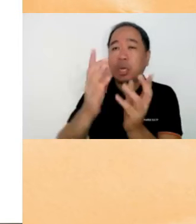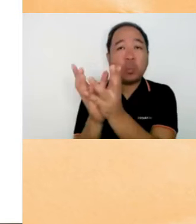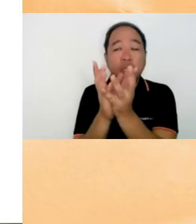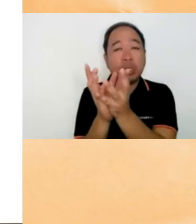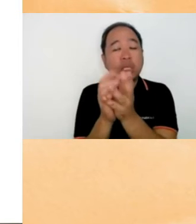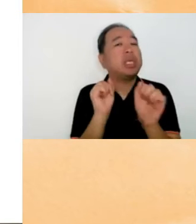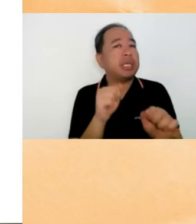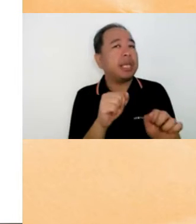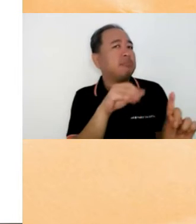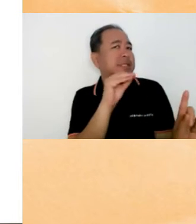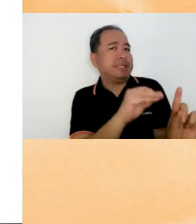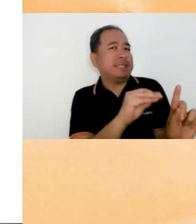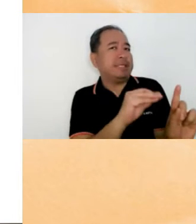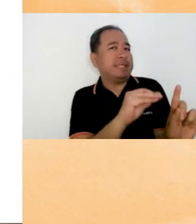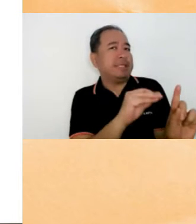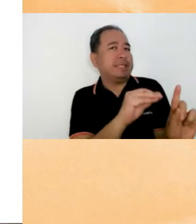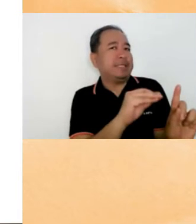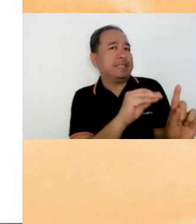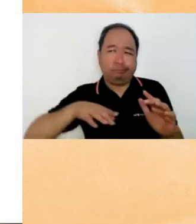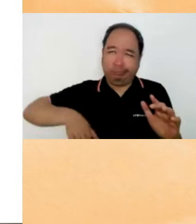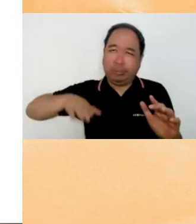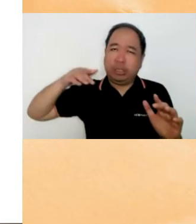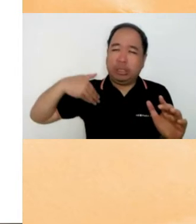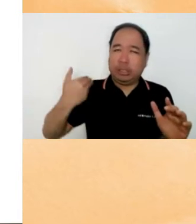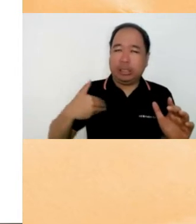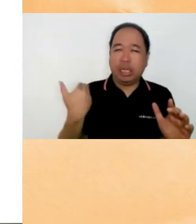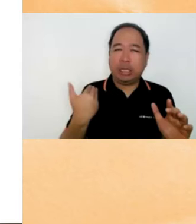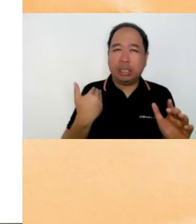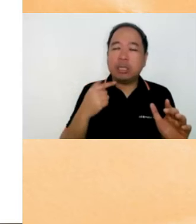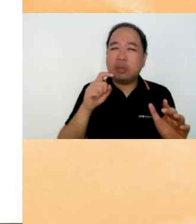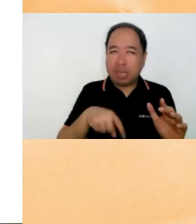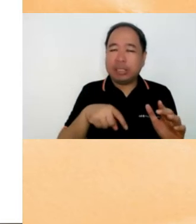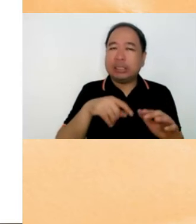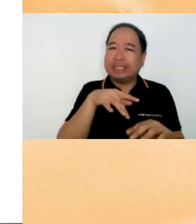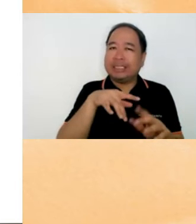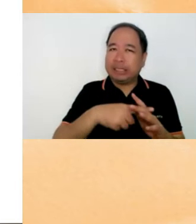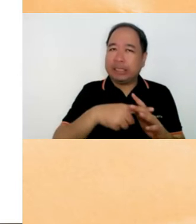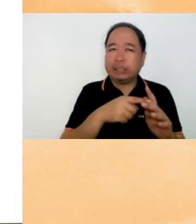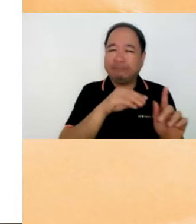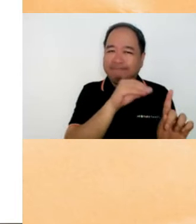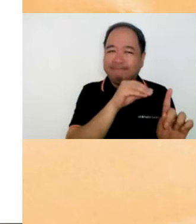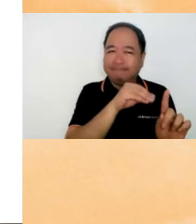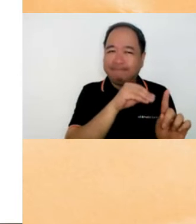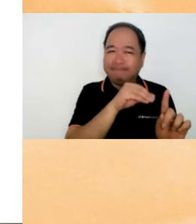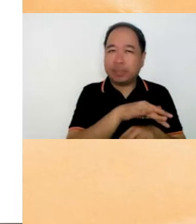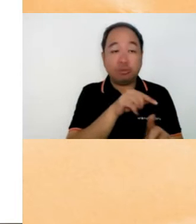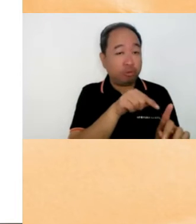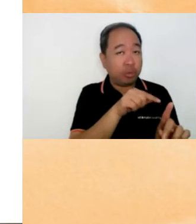and should be started early so that the child learns pro-social values earlier.